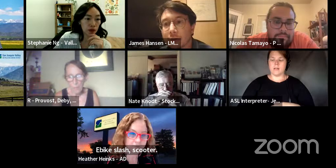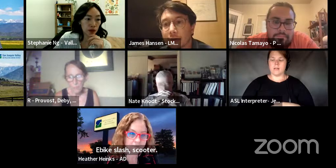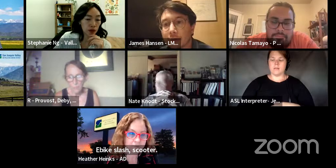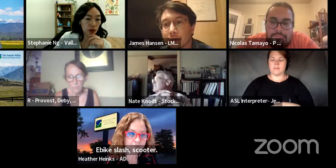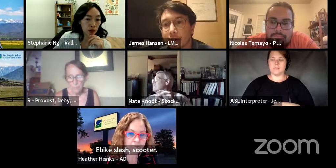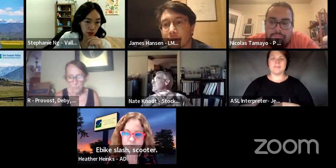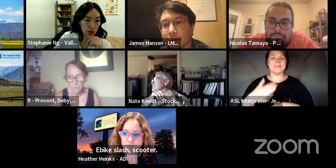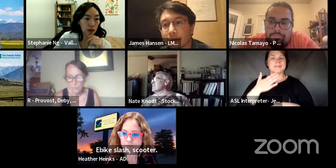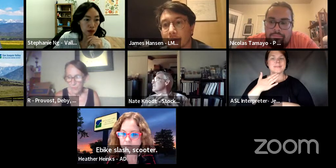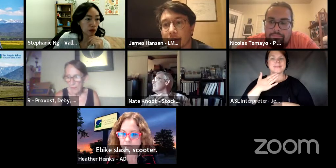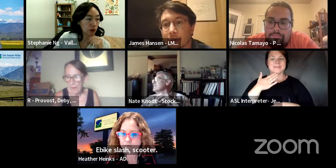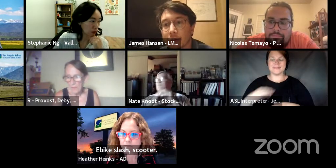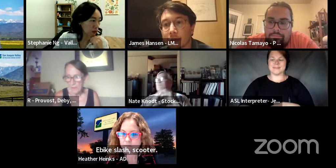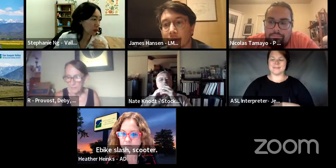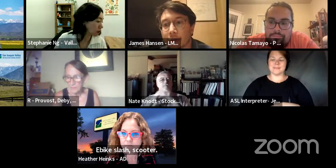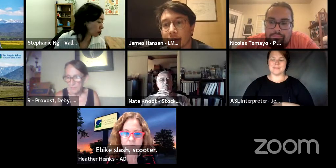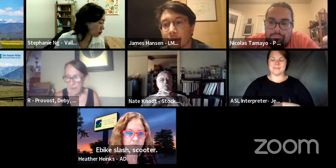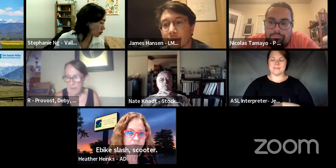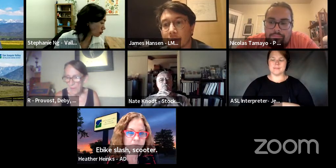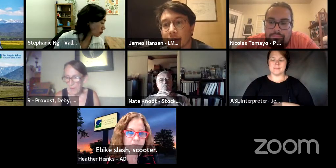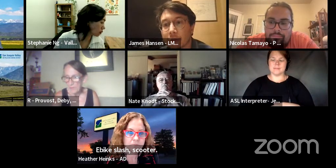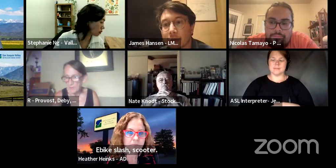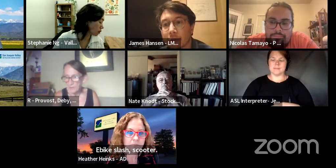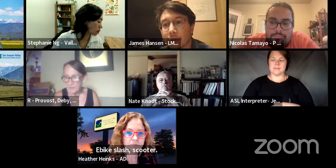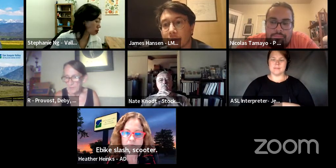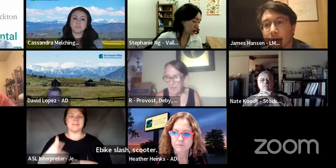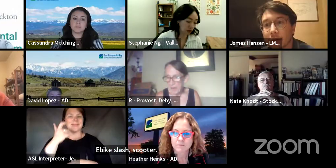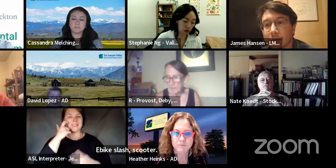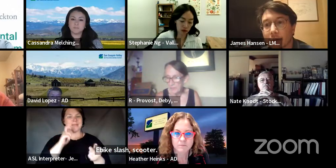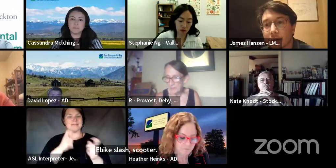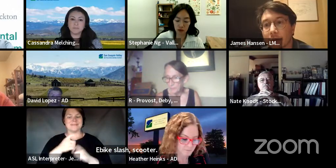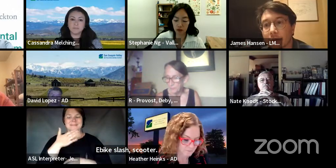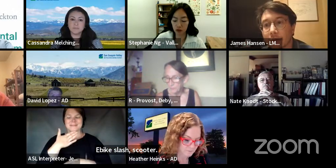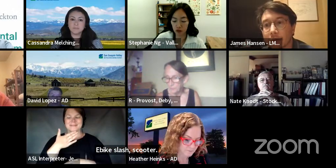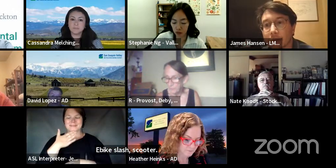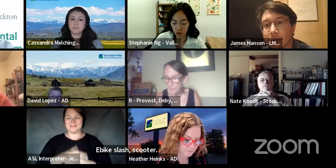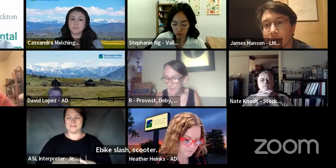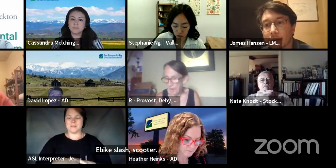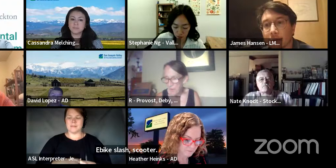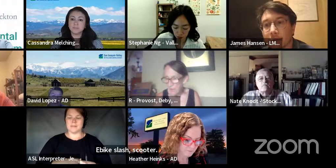Thank you. Thank you. Just made that adjustment. Thank you.